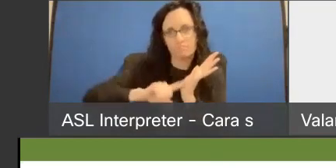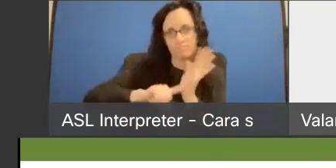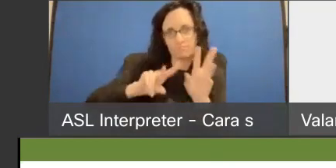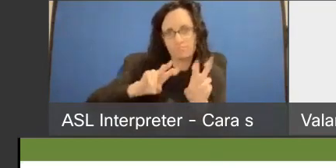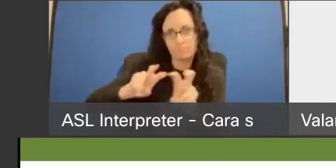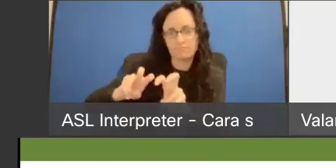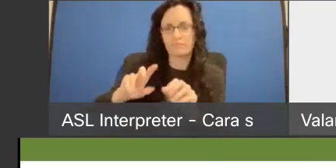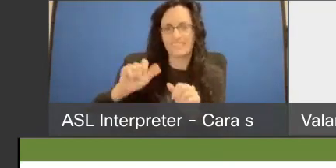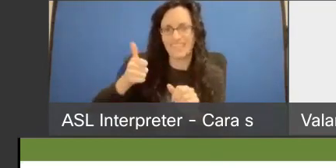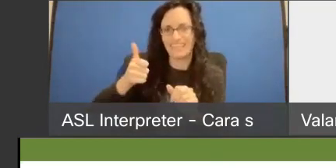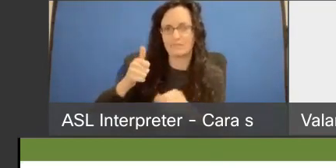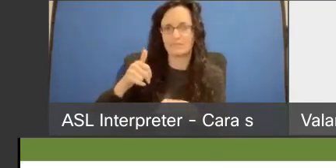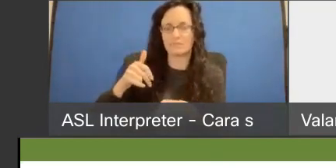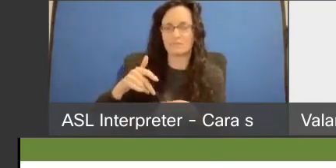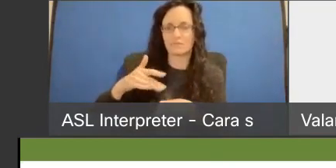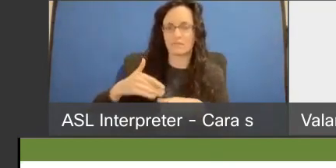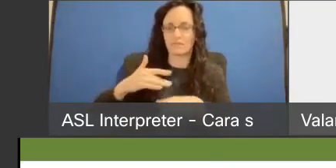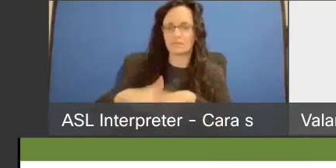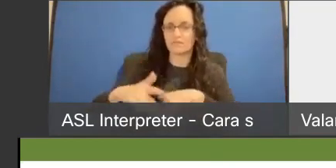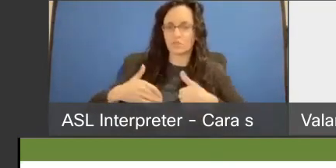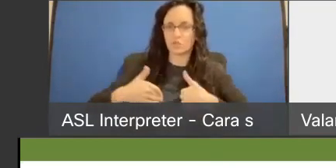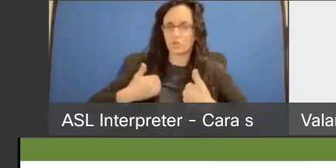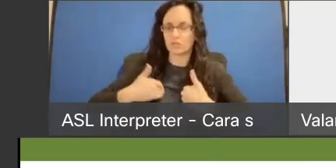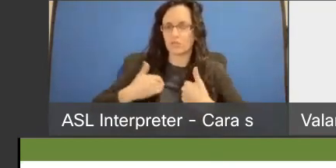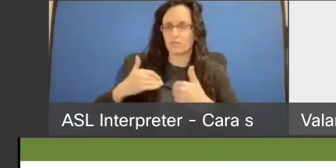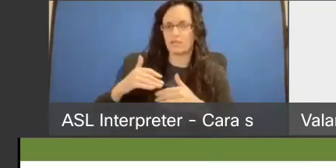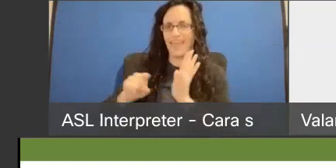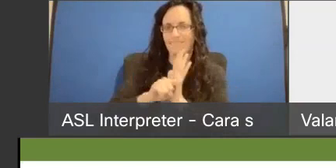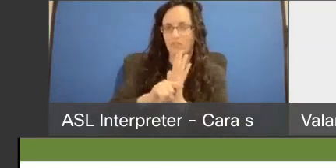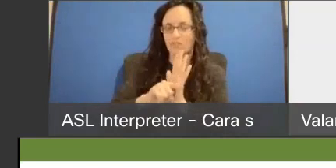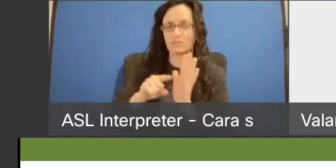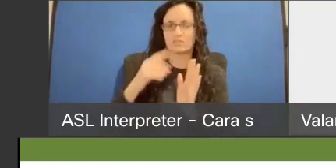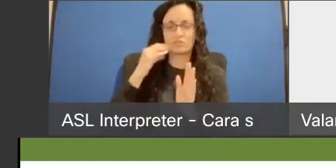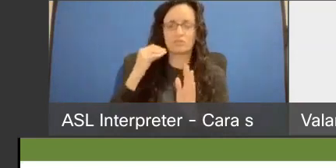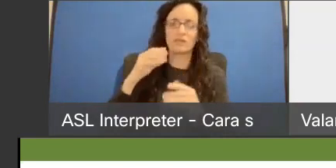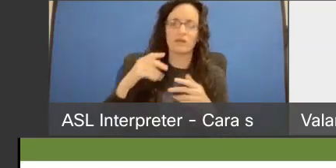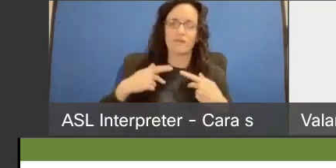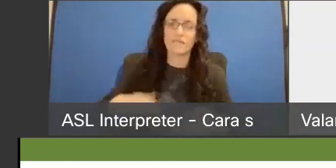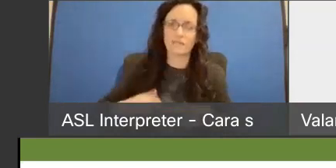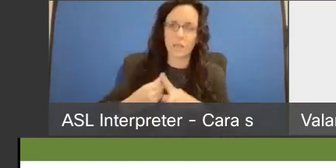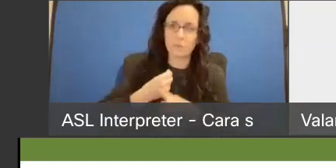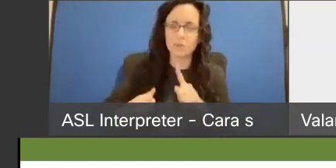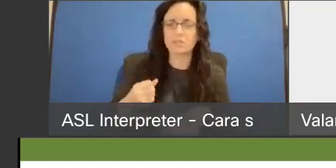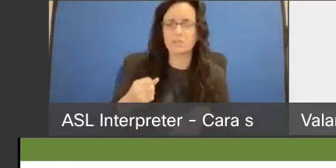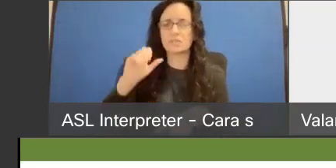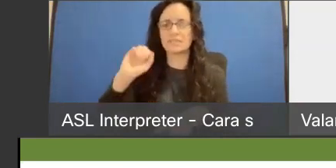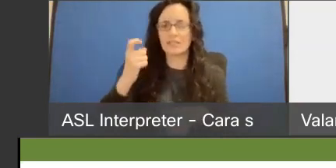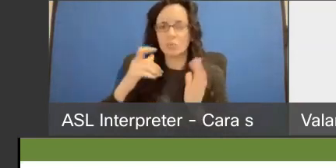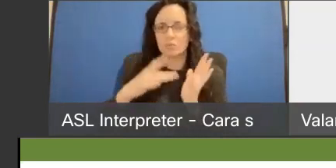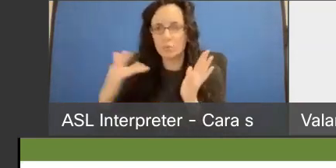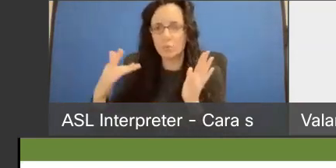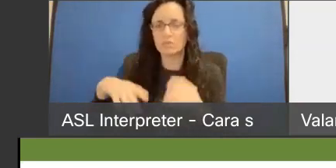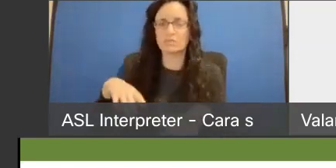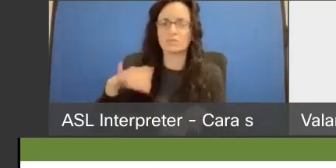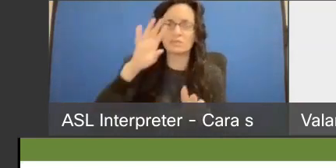adverse experiences, things like sexual abuse, neglect, physical abuse, a parent in jail, alcoholism,